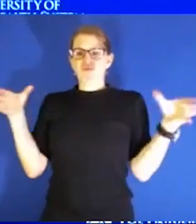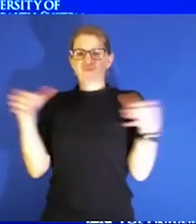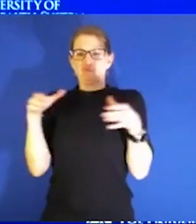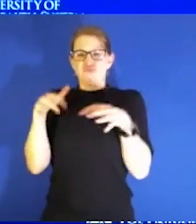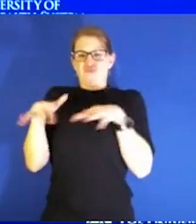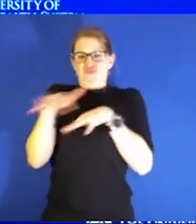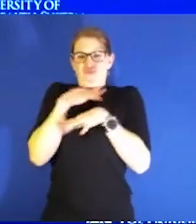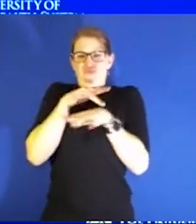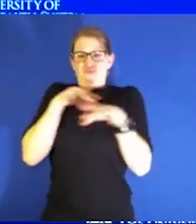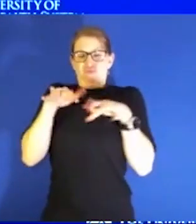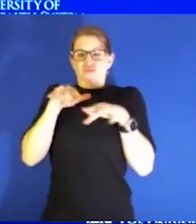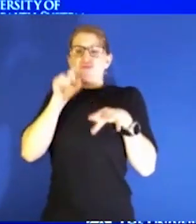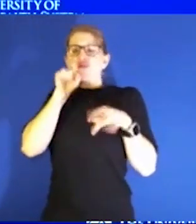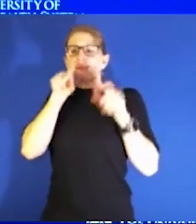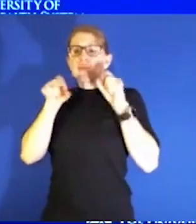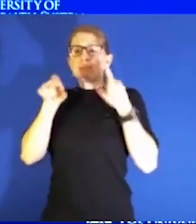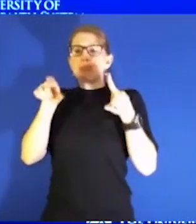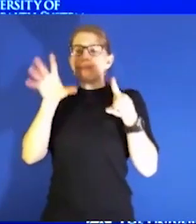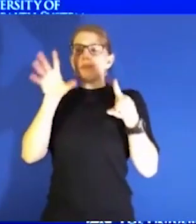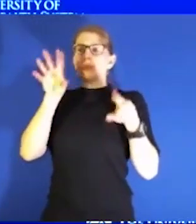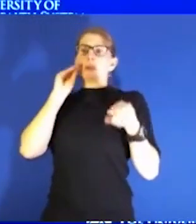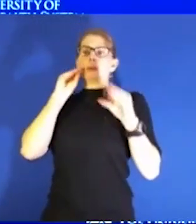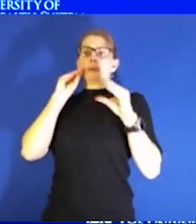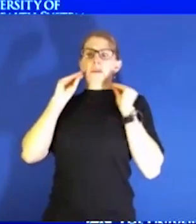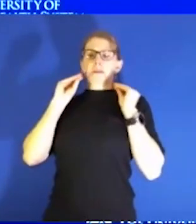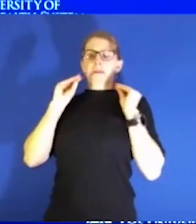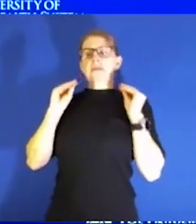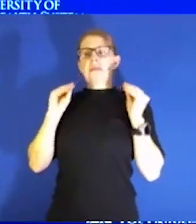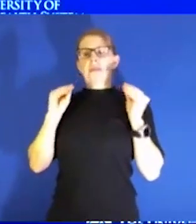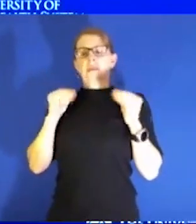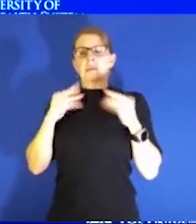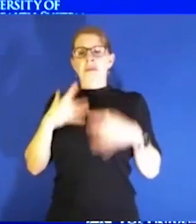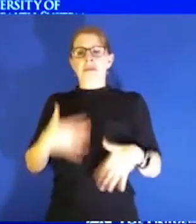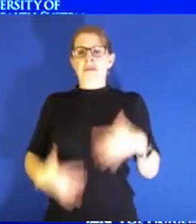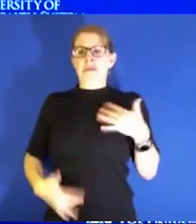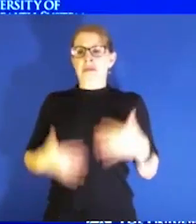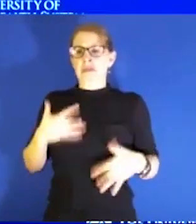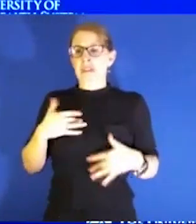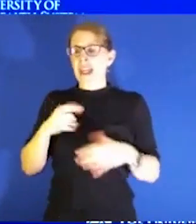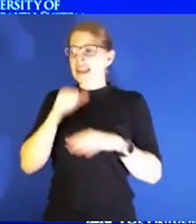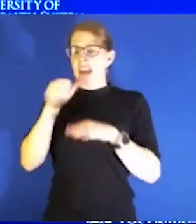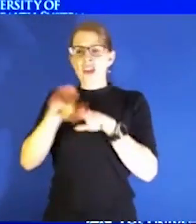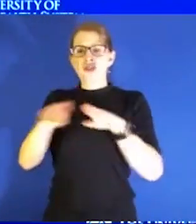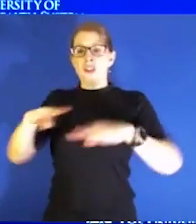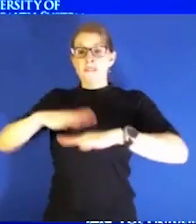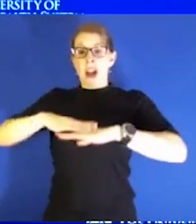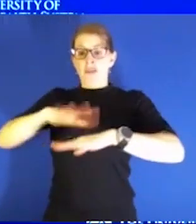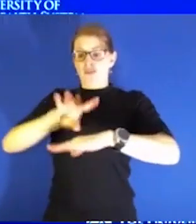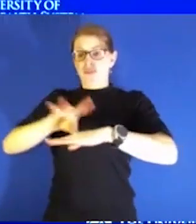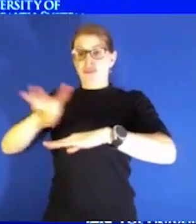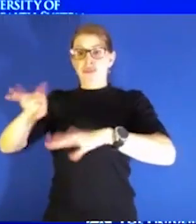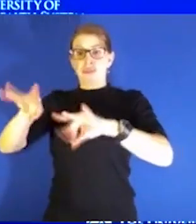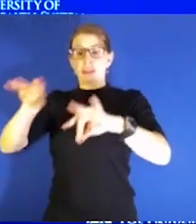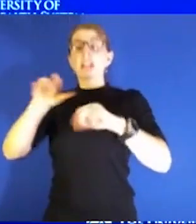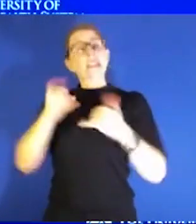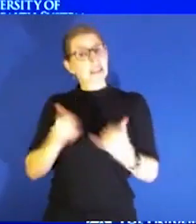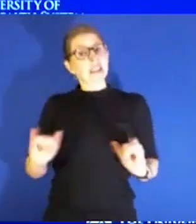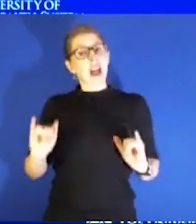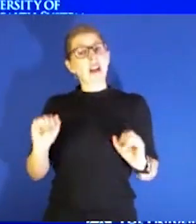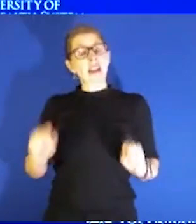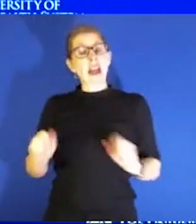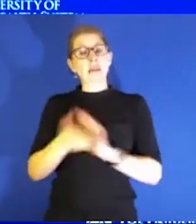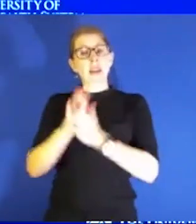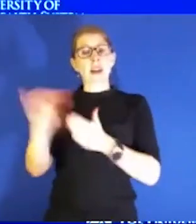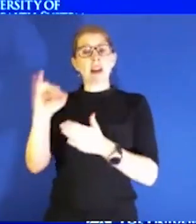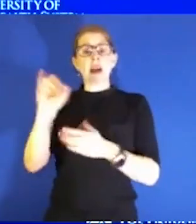respiratory droplets rather than those surfaces that you can pick it up. Now you can still get infected, but it is extremely